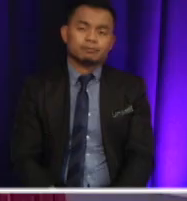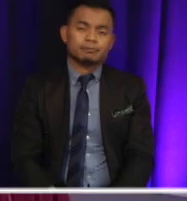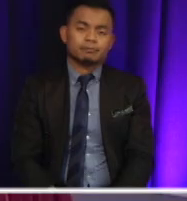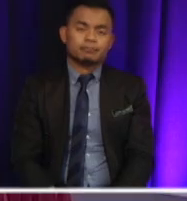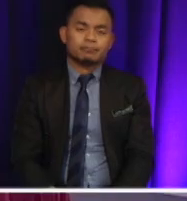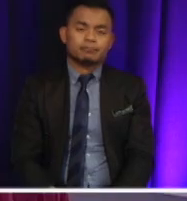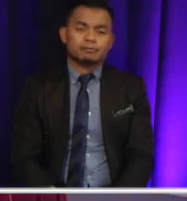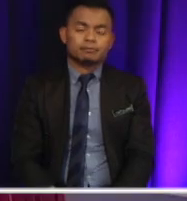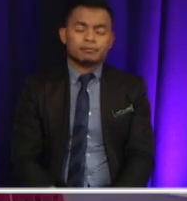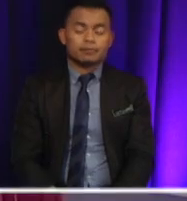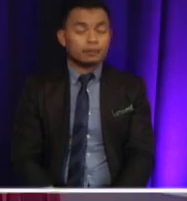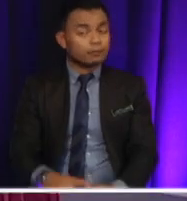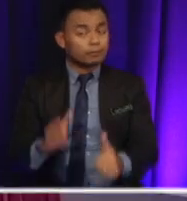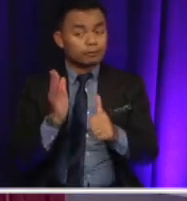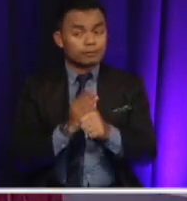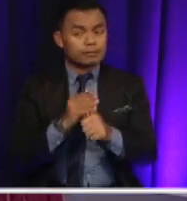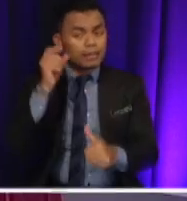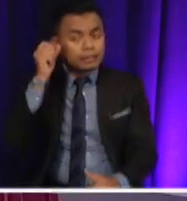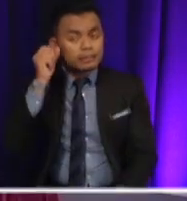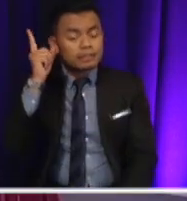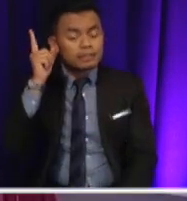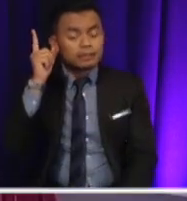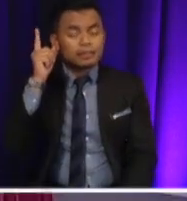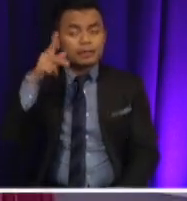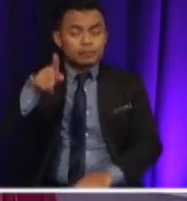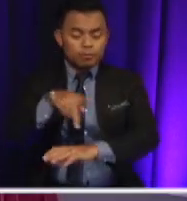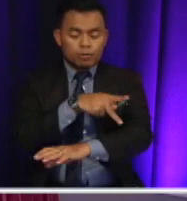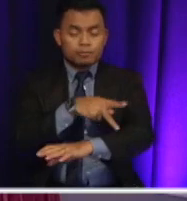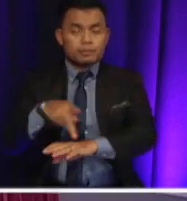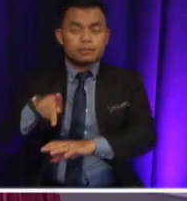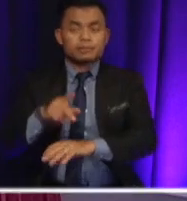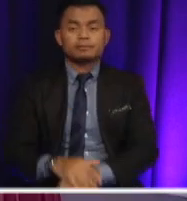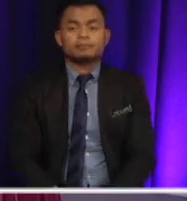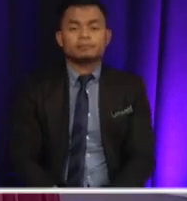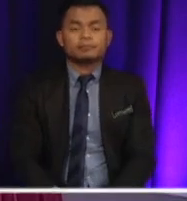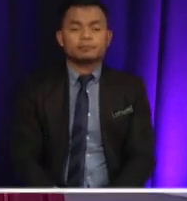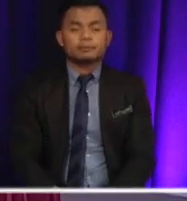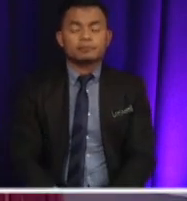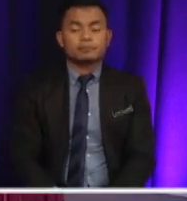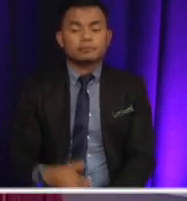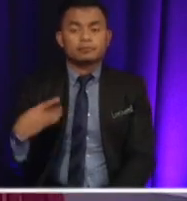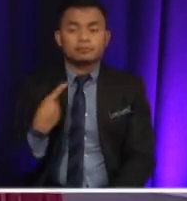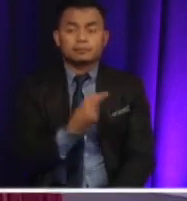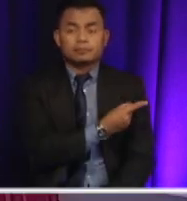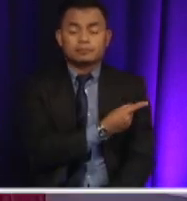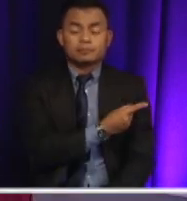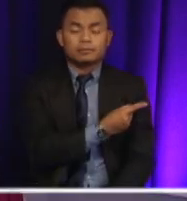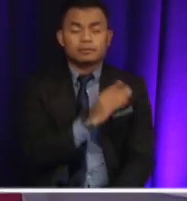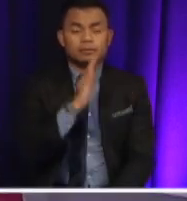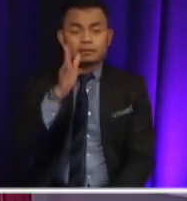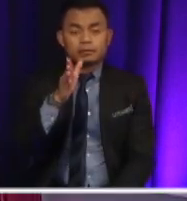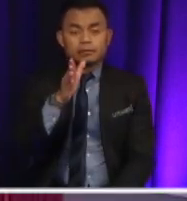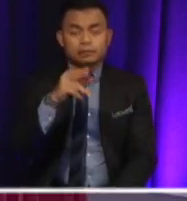first understand what the poem means. Okay. And in order to do so, we will have to, of course, read the